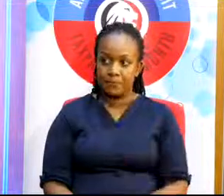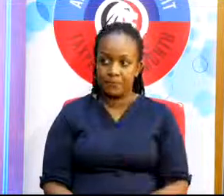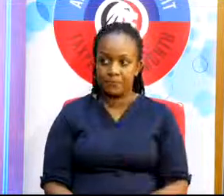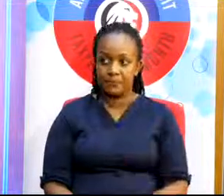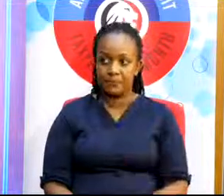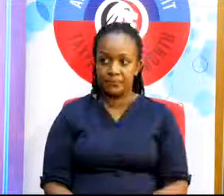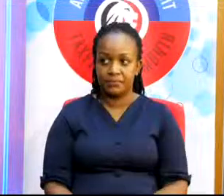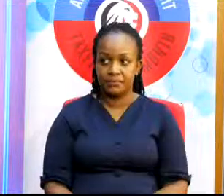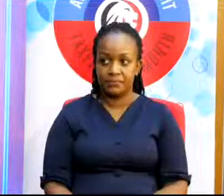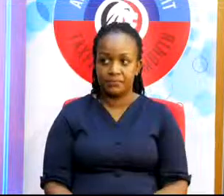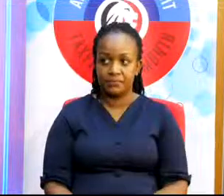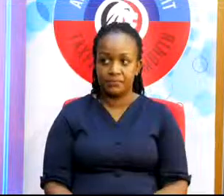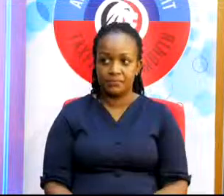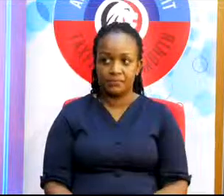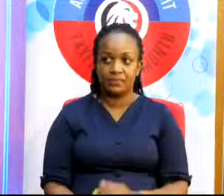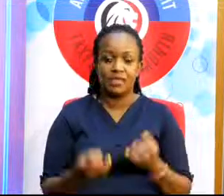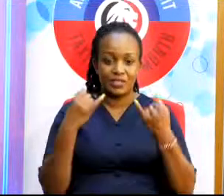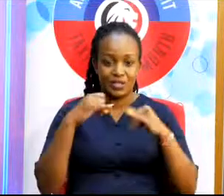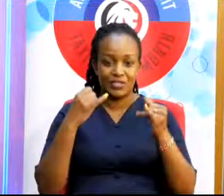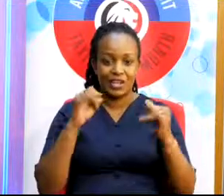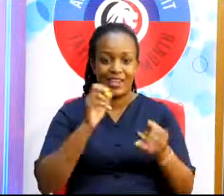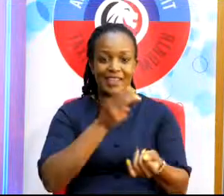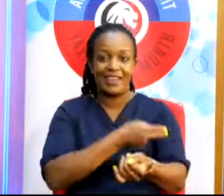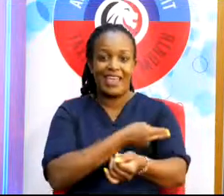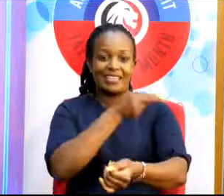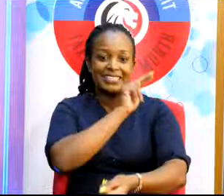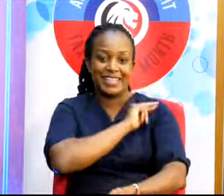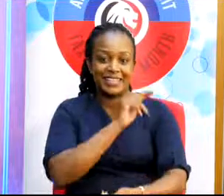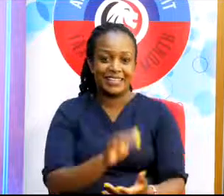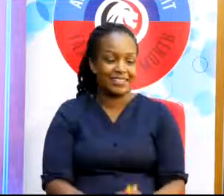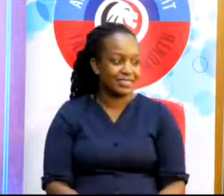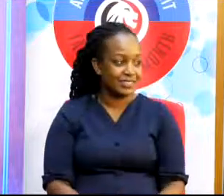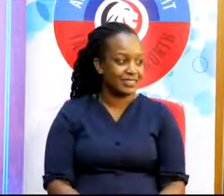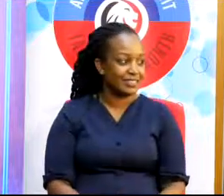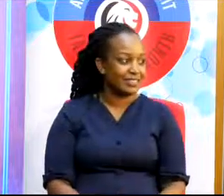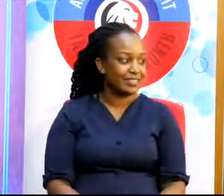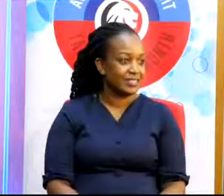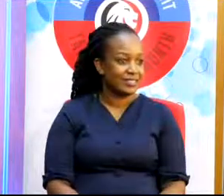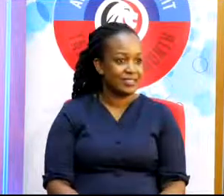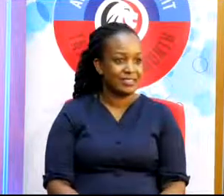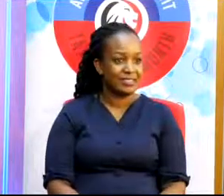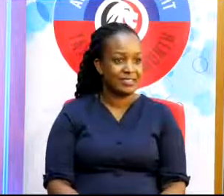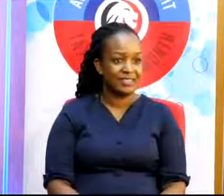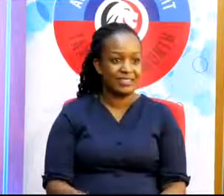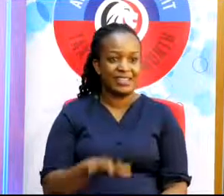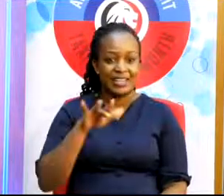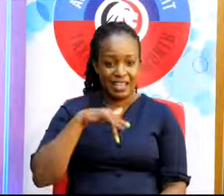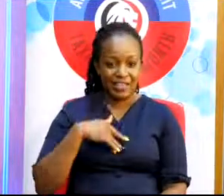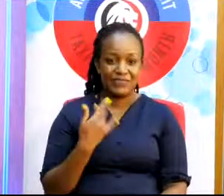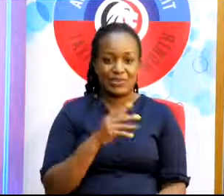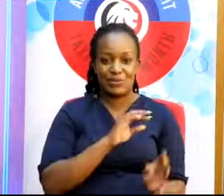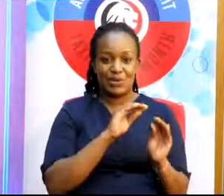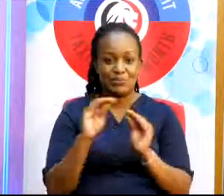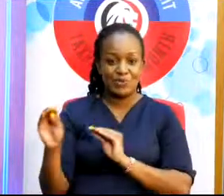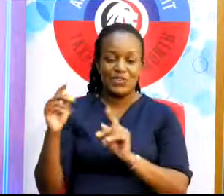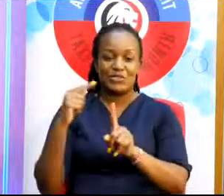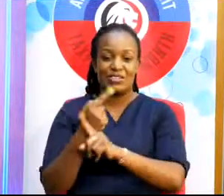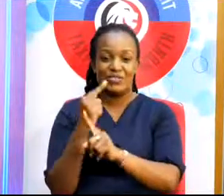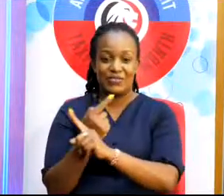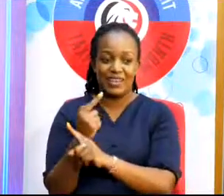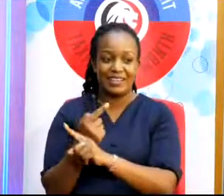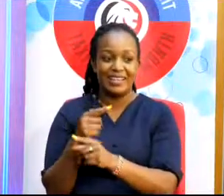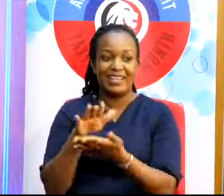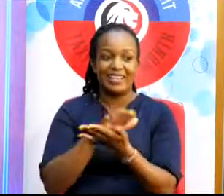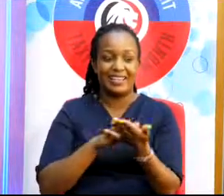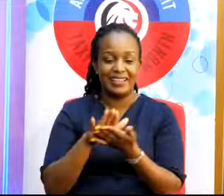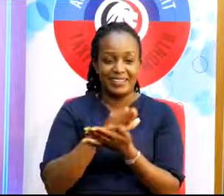All right. Can we try Nigeria? Ladies and gentlemen, I feel like we're taking a trip through Africa in a few minutes.